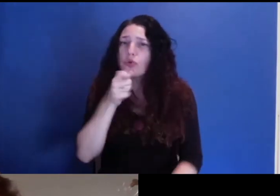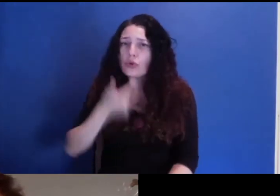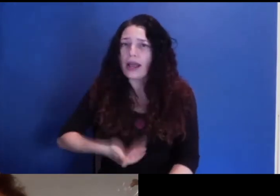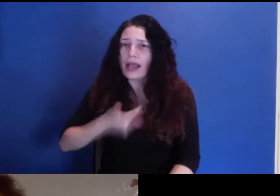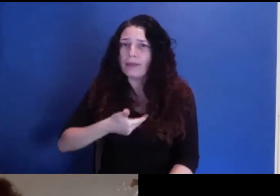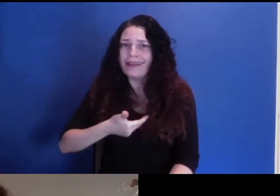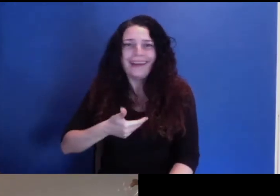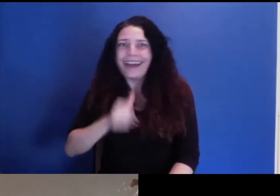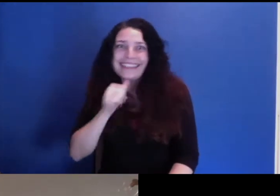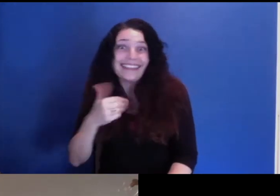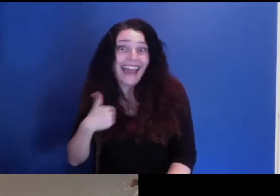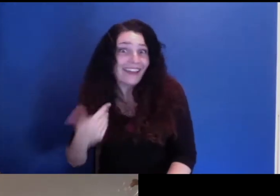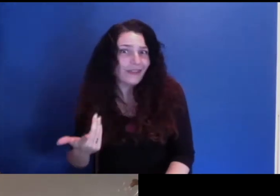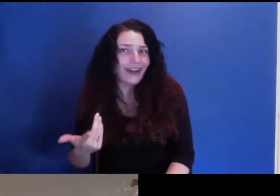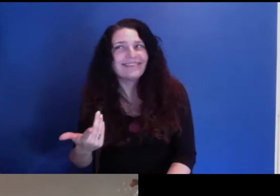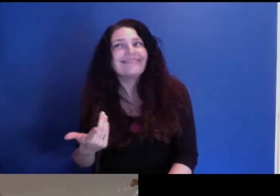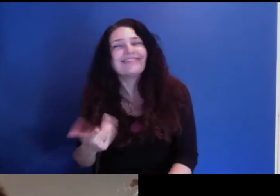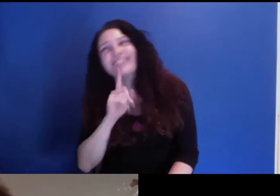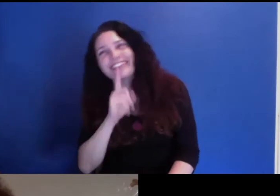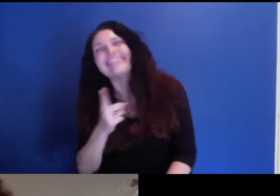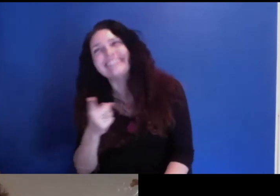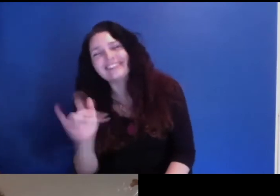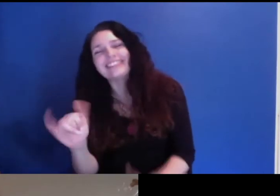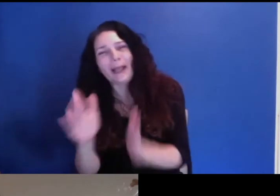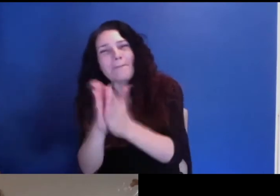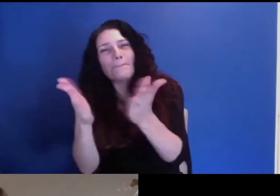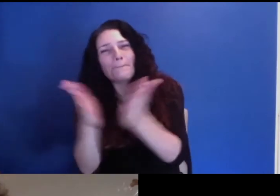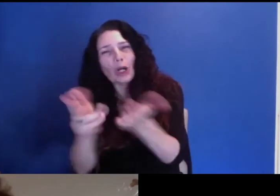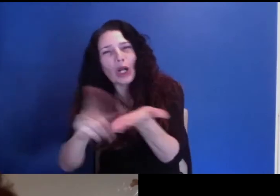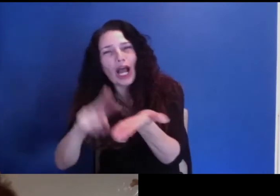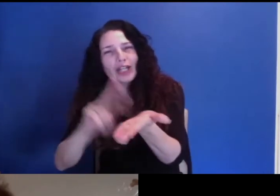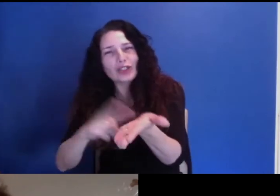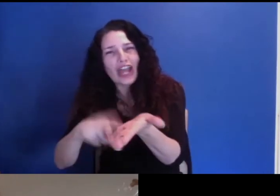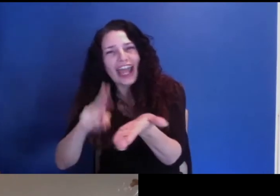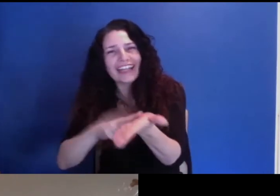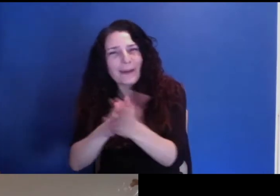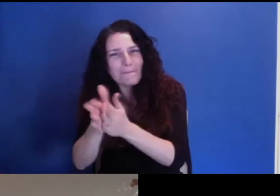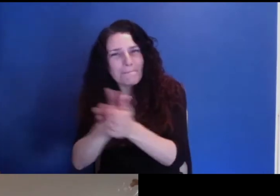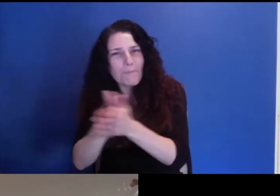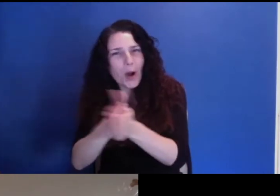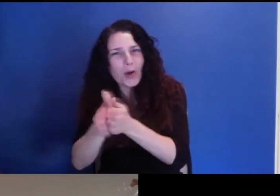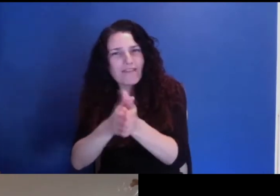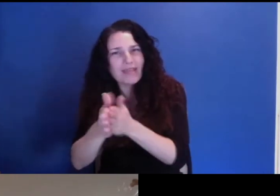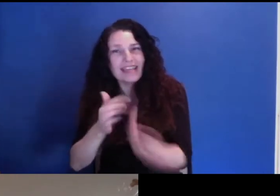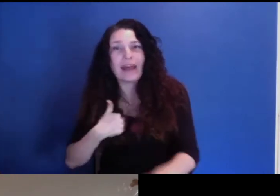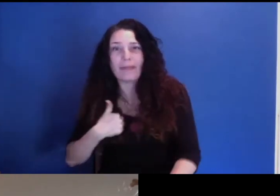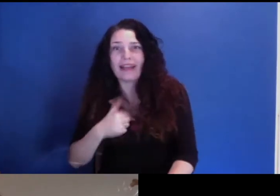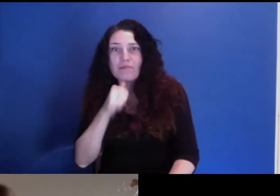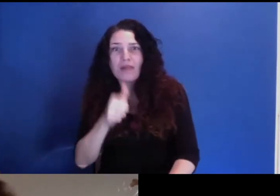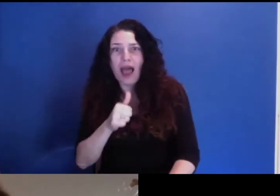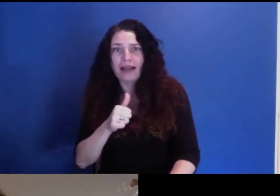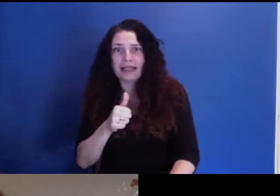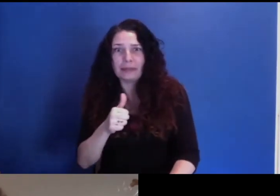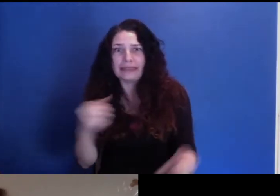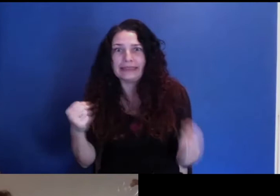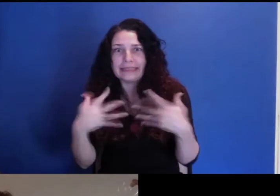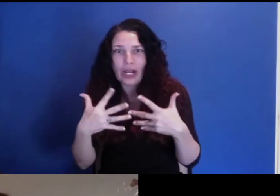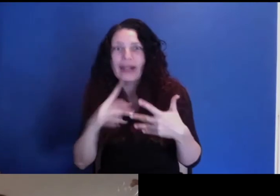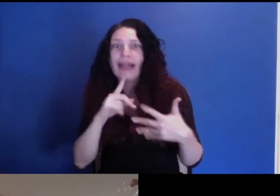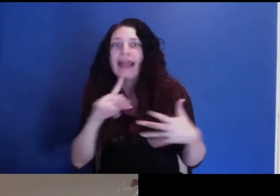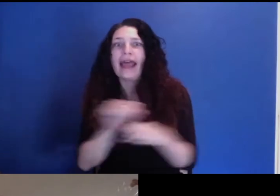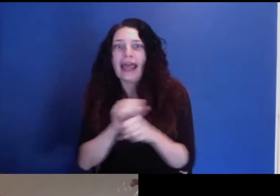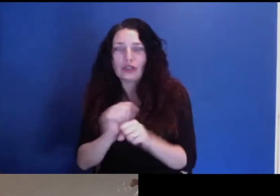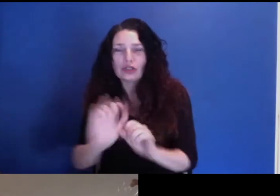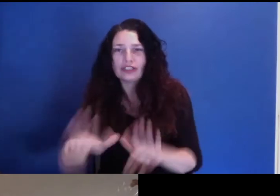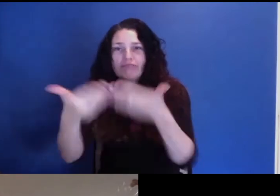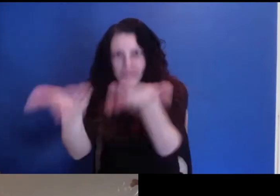you to not to not lose courage and actually deliver. So I went to Simon & Schuster.